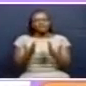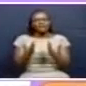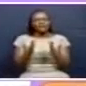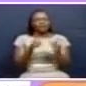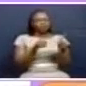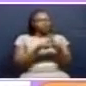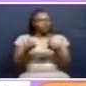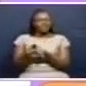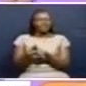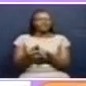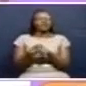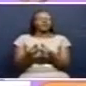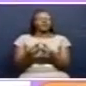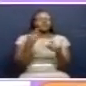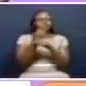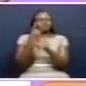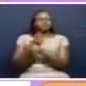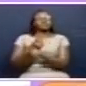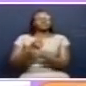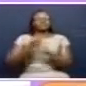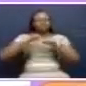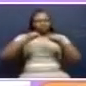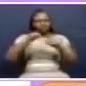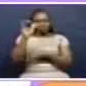officials of parliament to have the process start. And they will not be